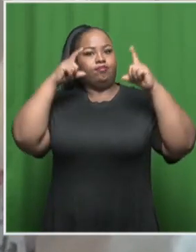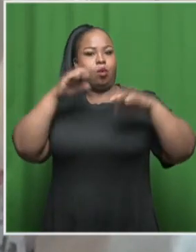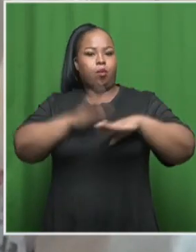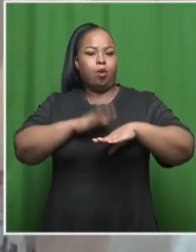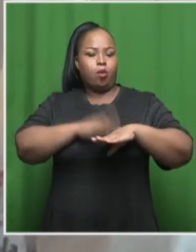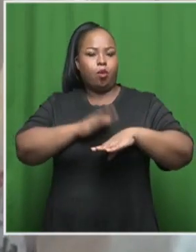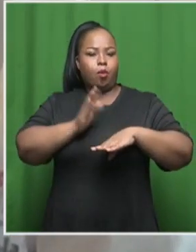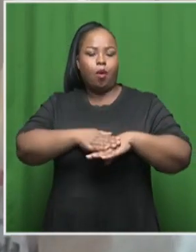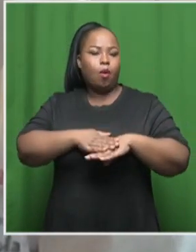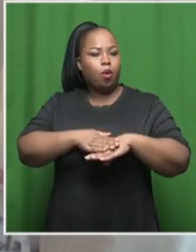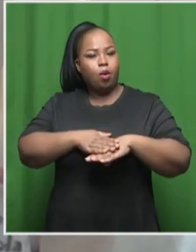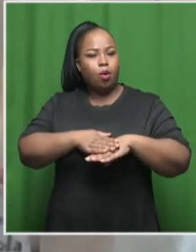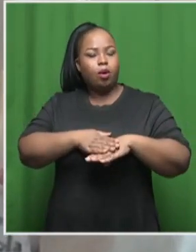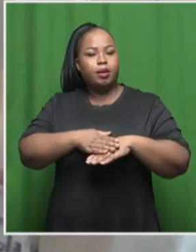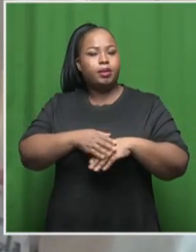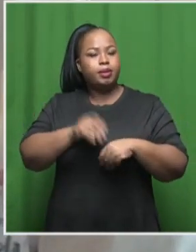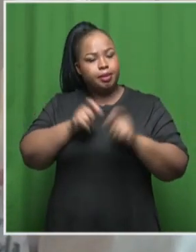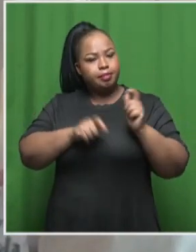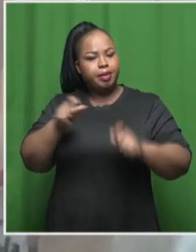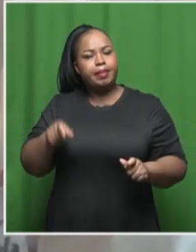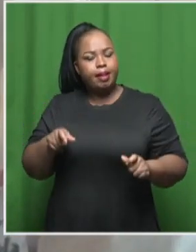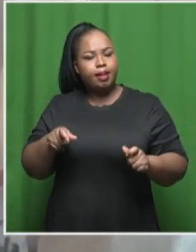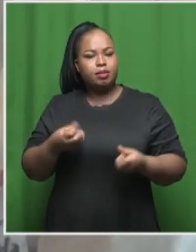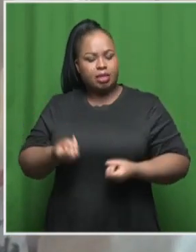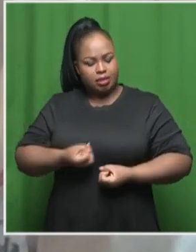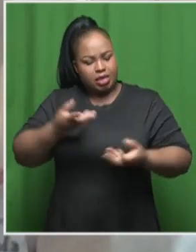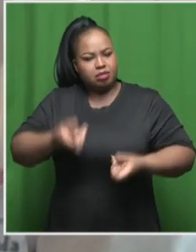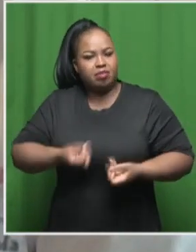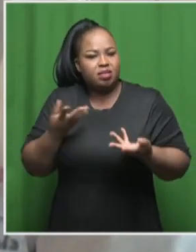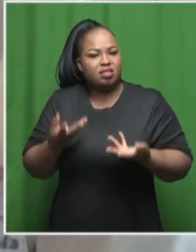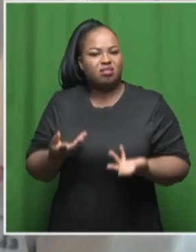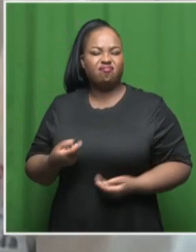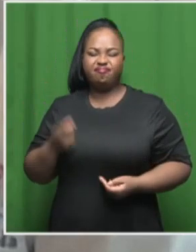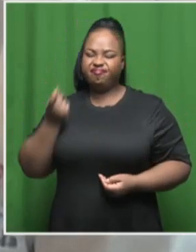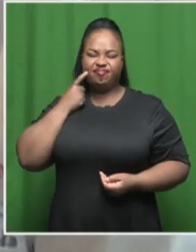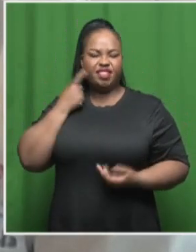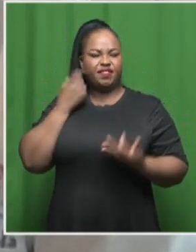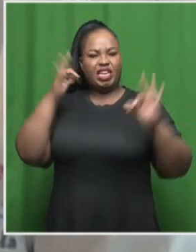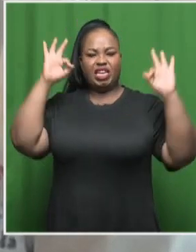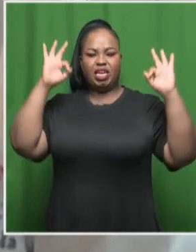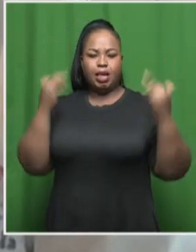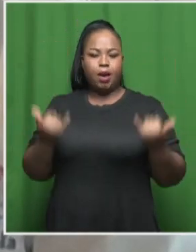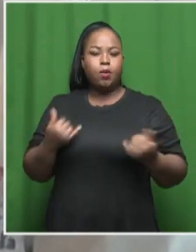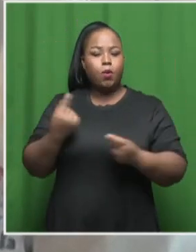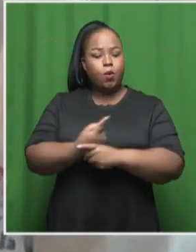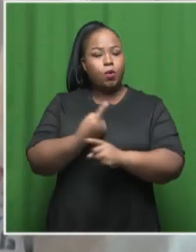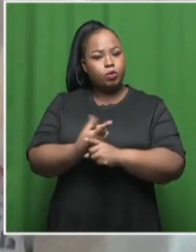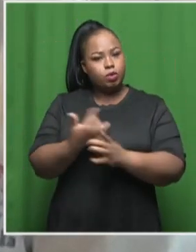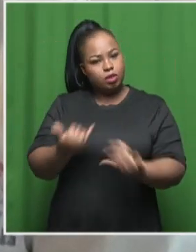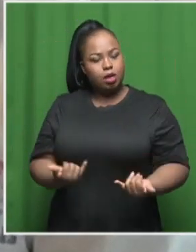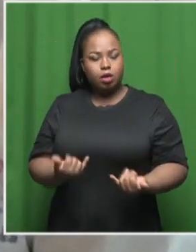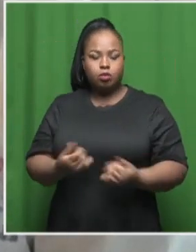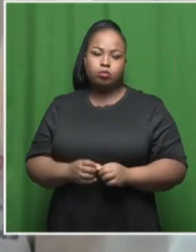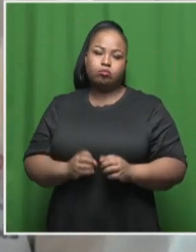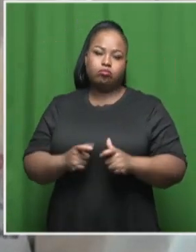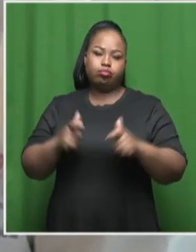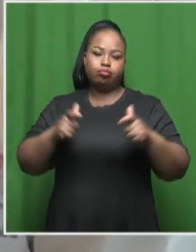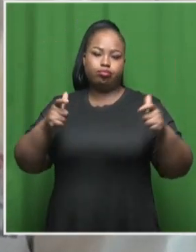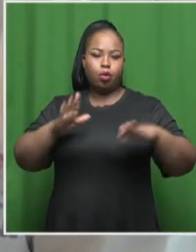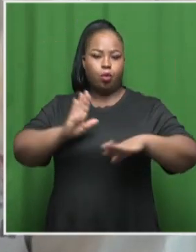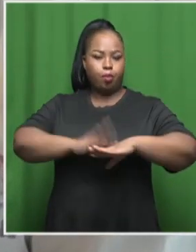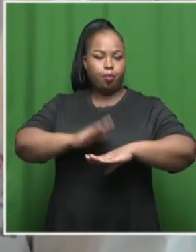People are able to express themselves more freely, and along with that has come definitely a growth